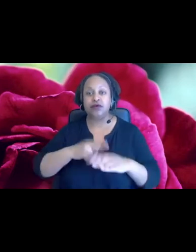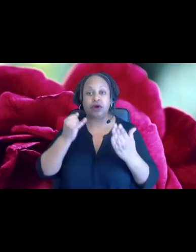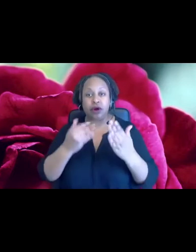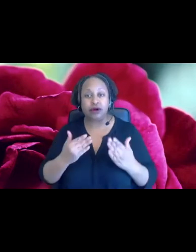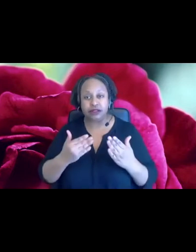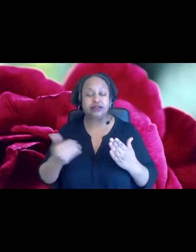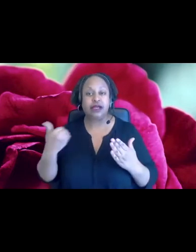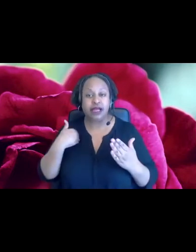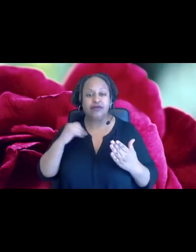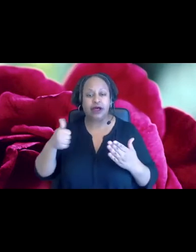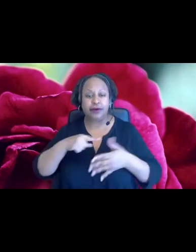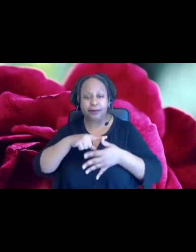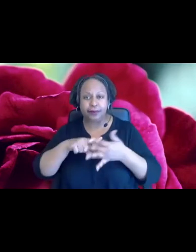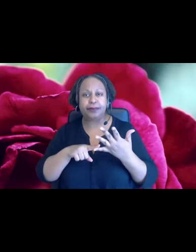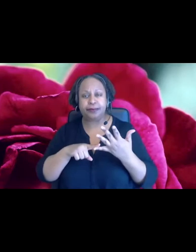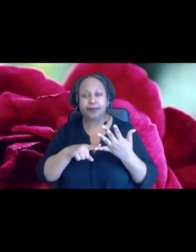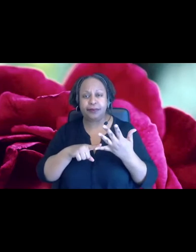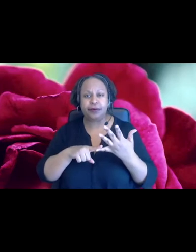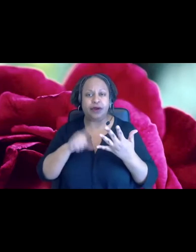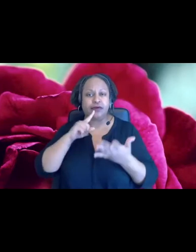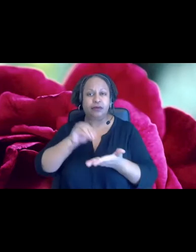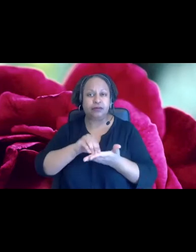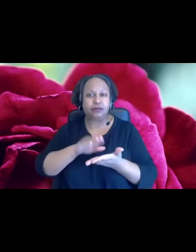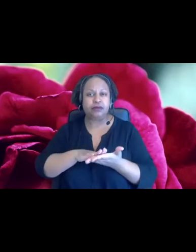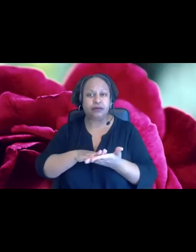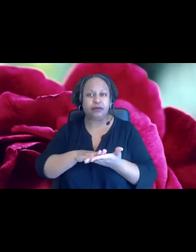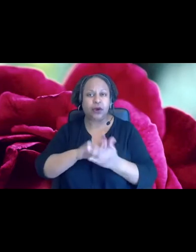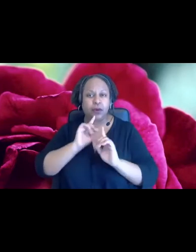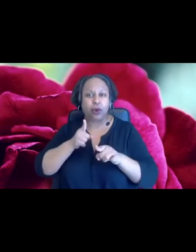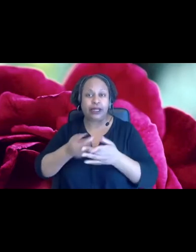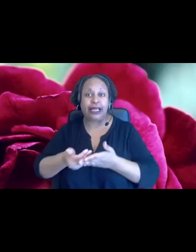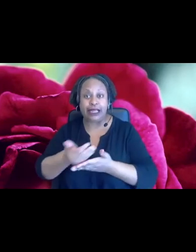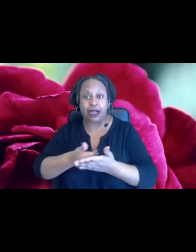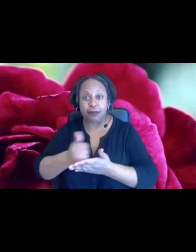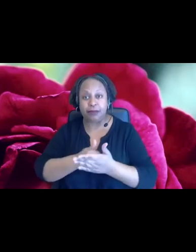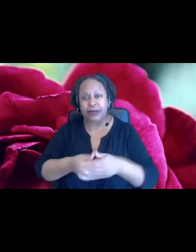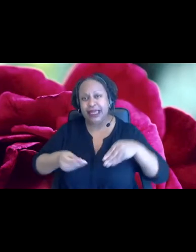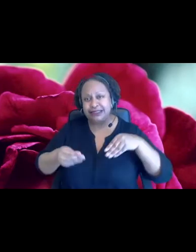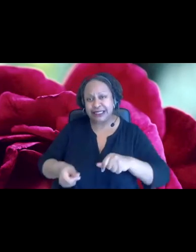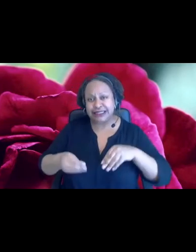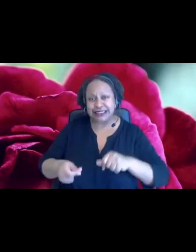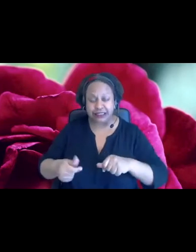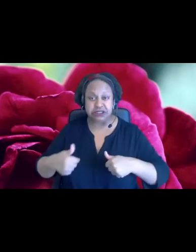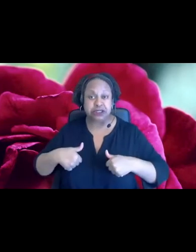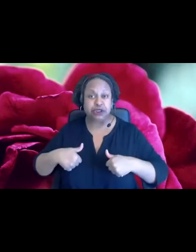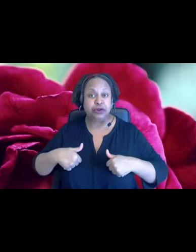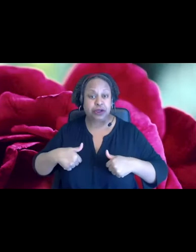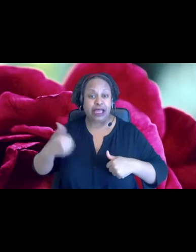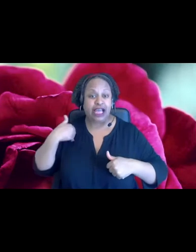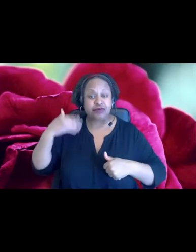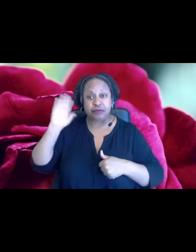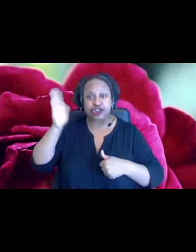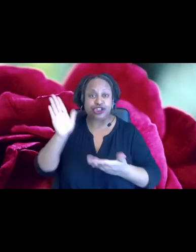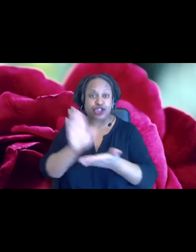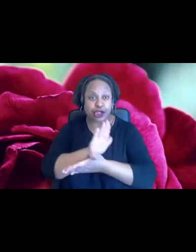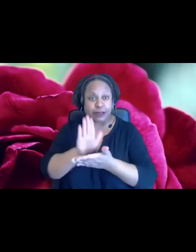income, expenses, and so on. I've prepared a presentation document that